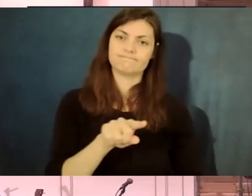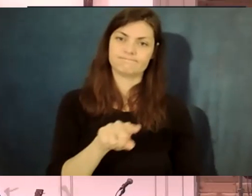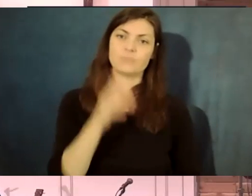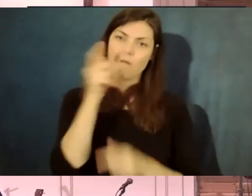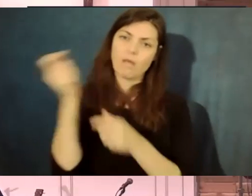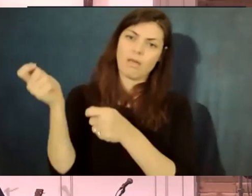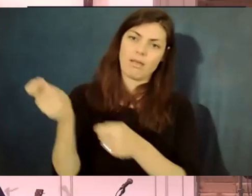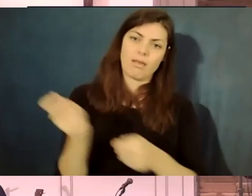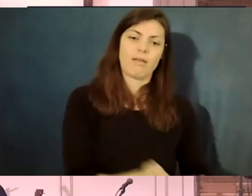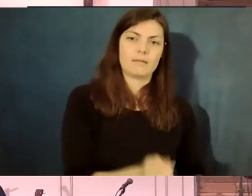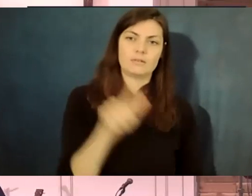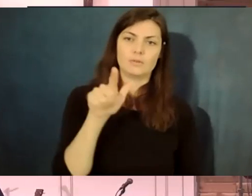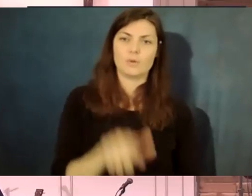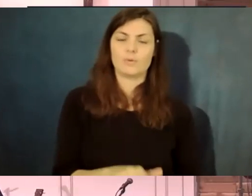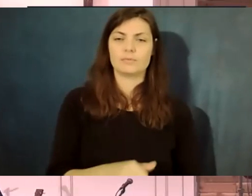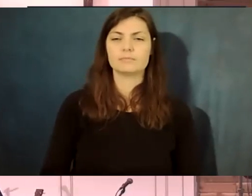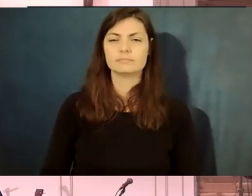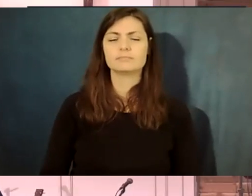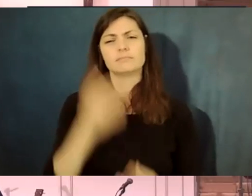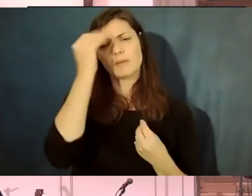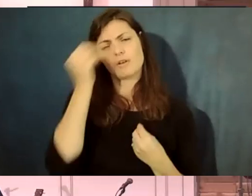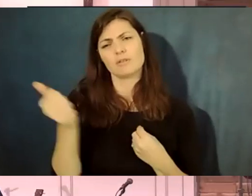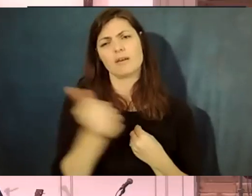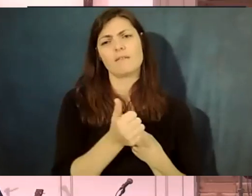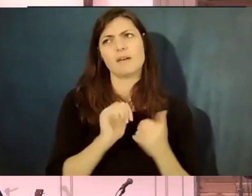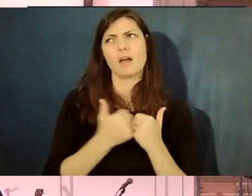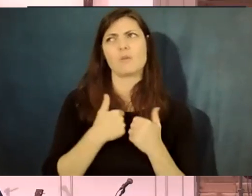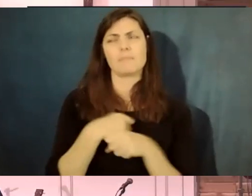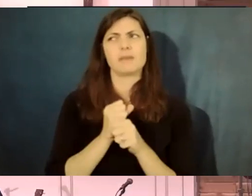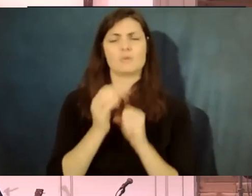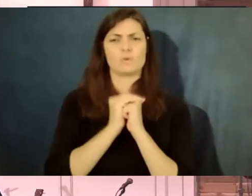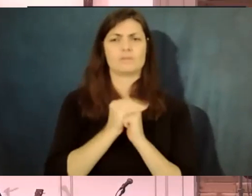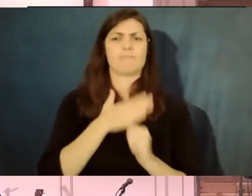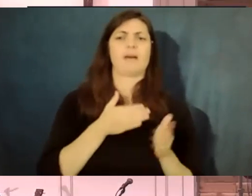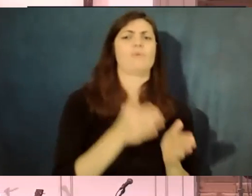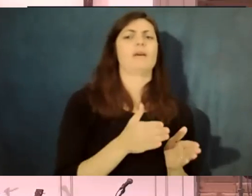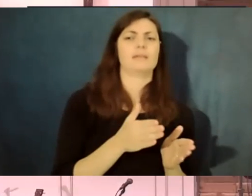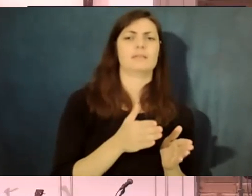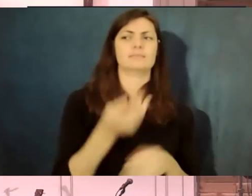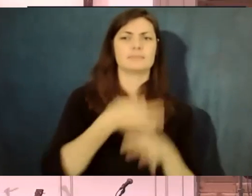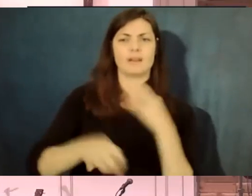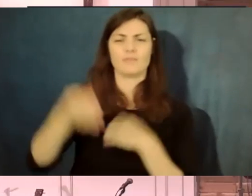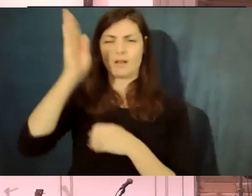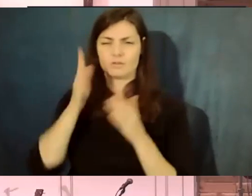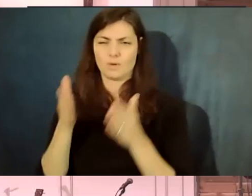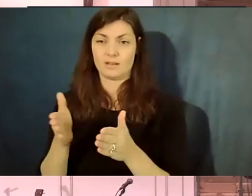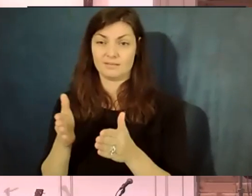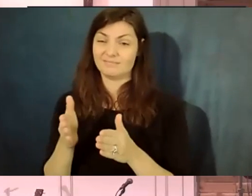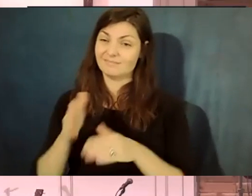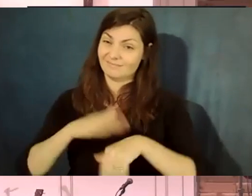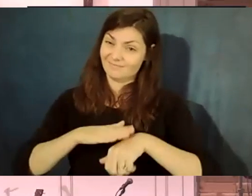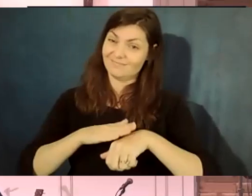you? What way do you try to make worship your own way? And if you're doing it any place in your life, watch out. Look at verse